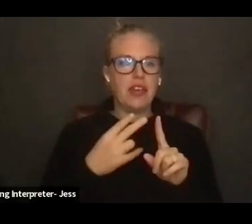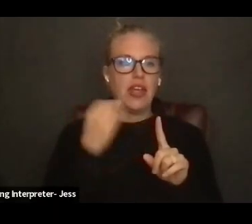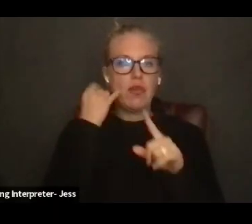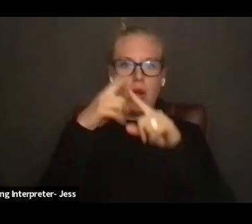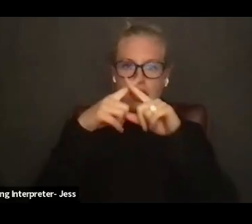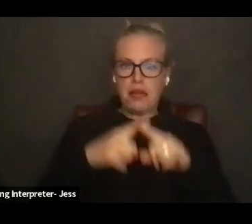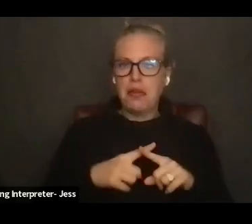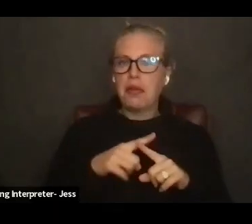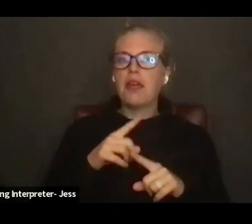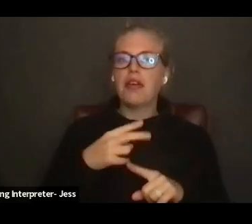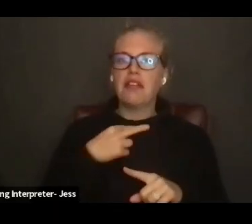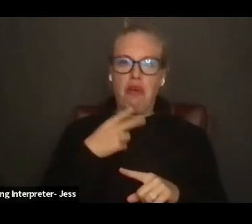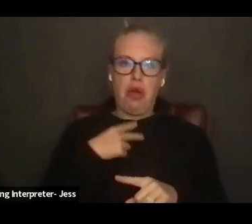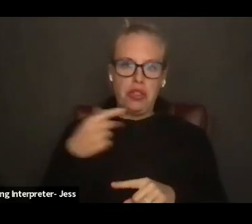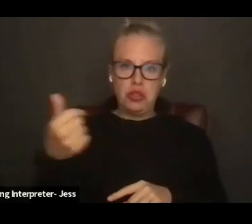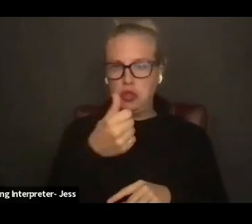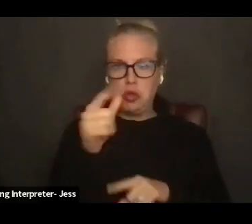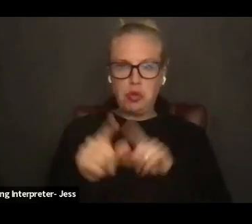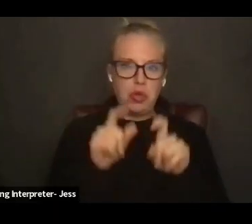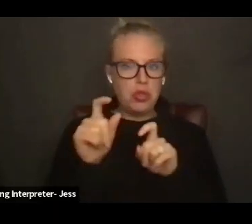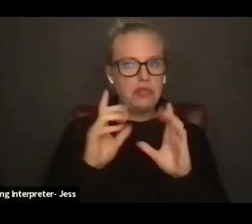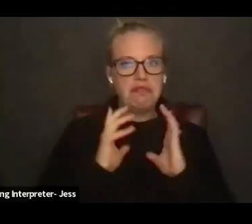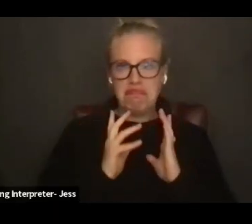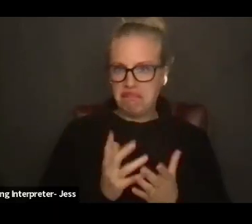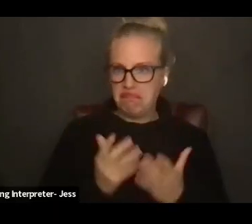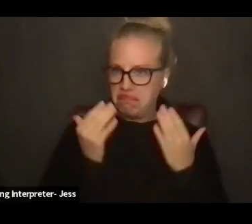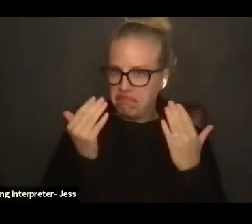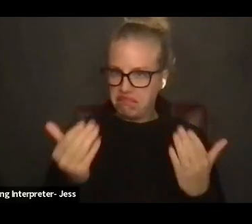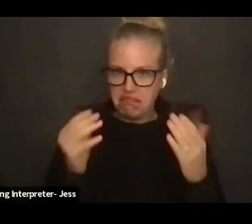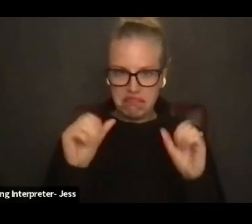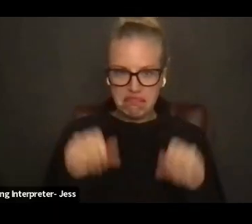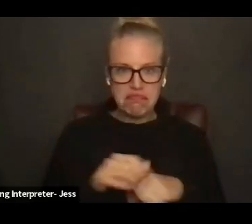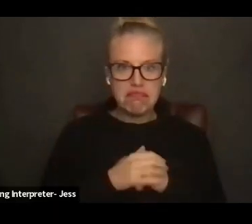a question, you are more than welcome to do that as well.